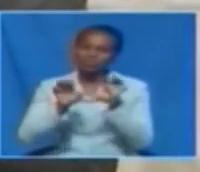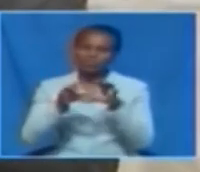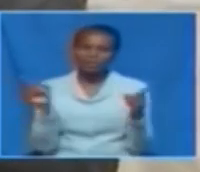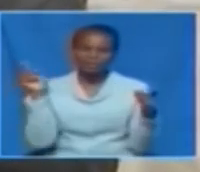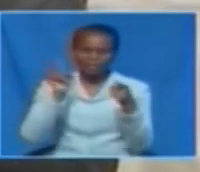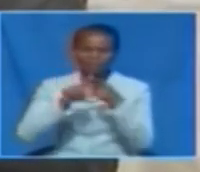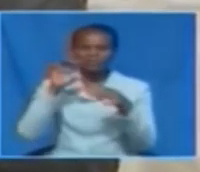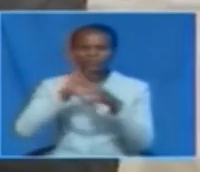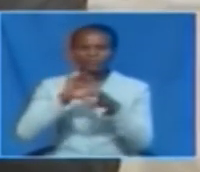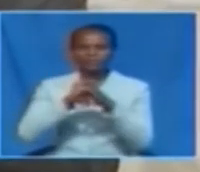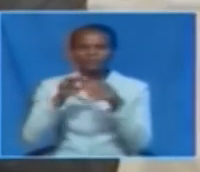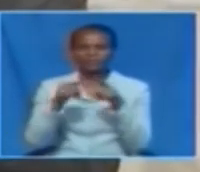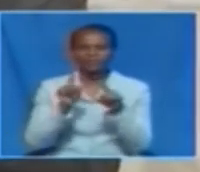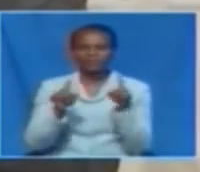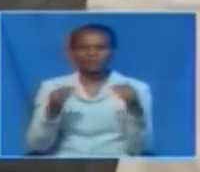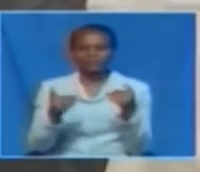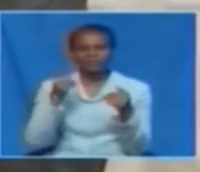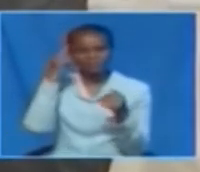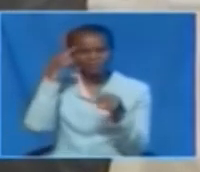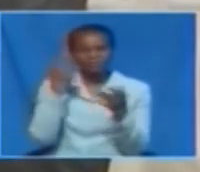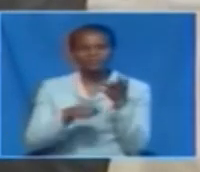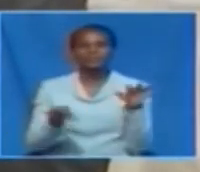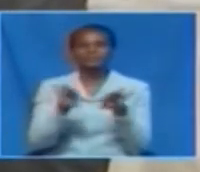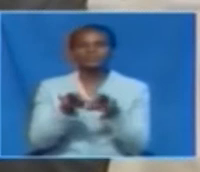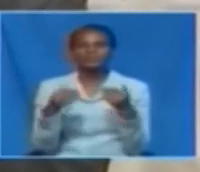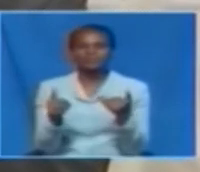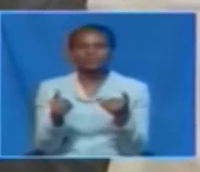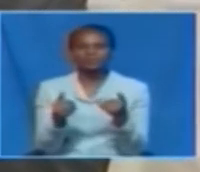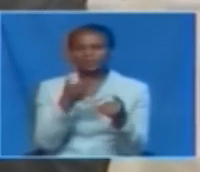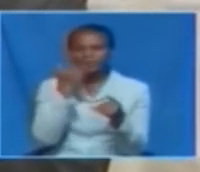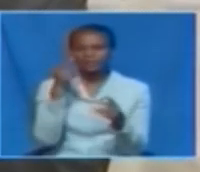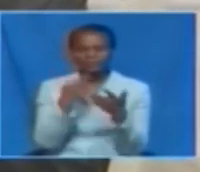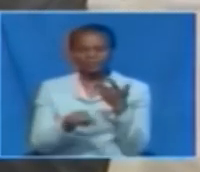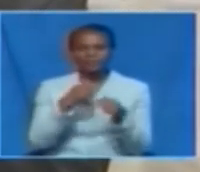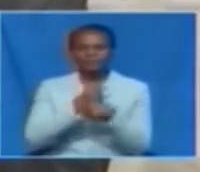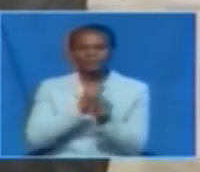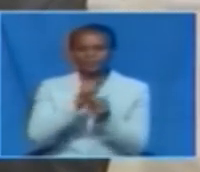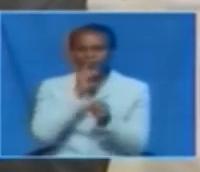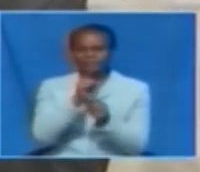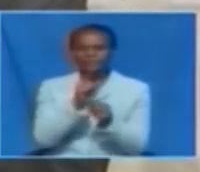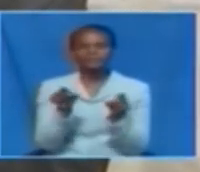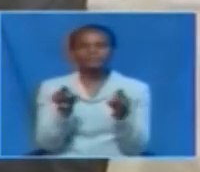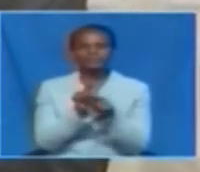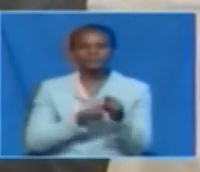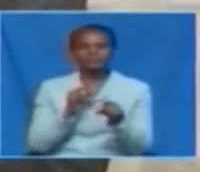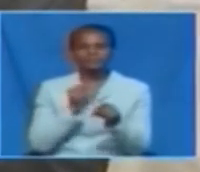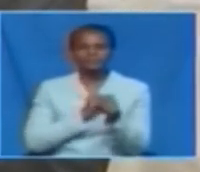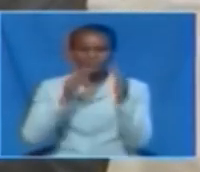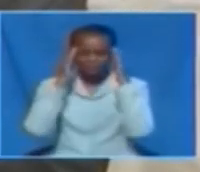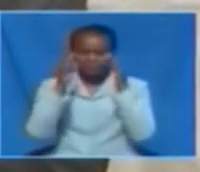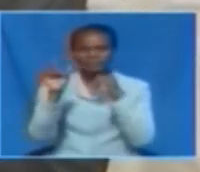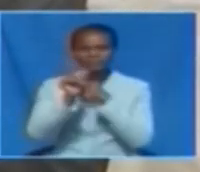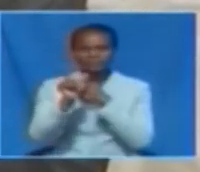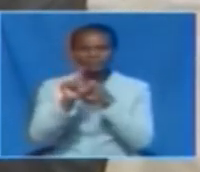the election takes place. But I think that what is important is to make sure that we remain focused as a movement for